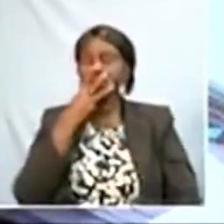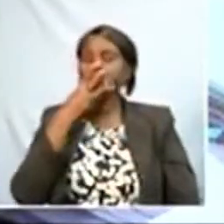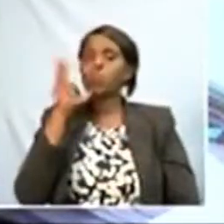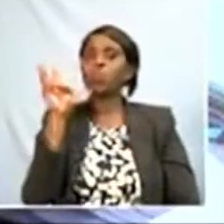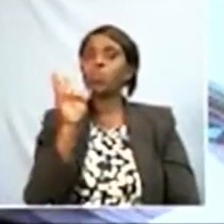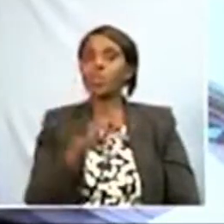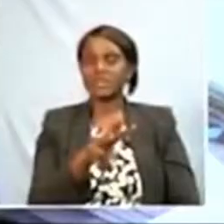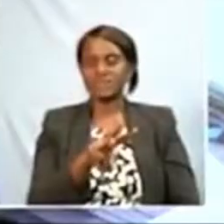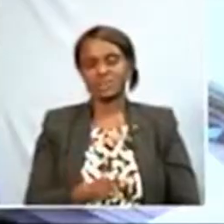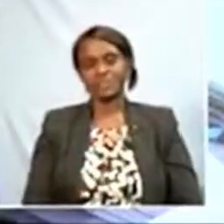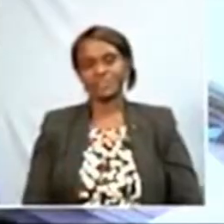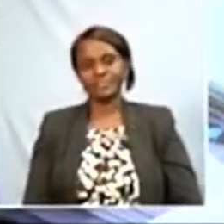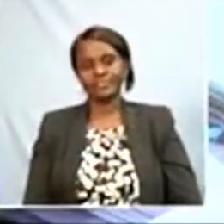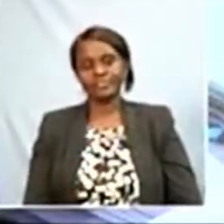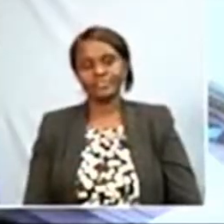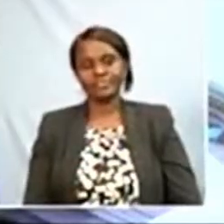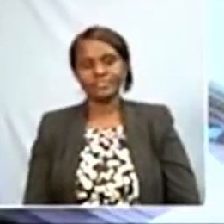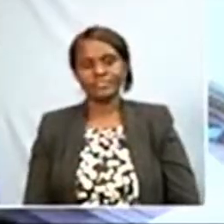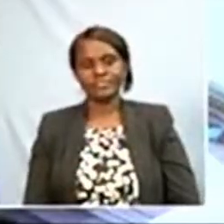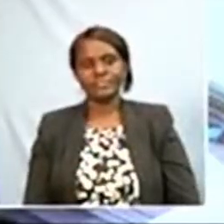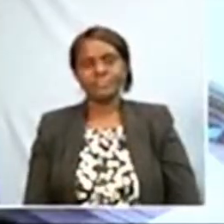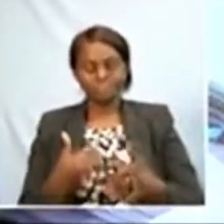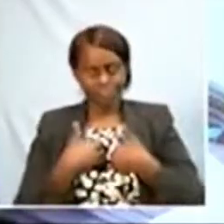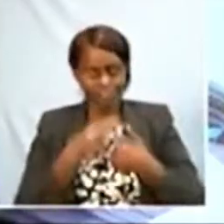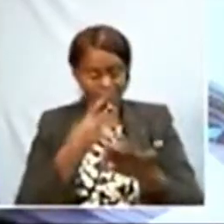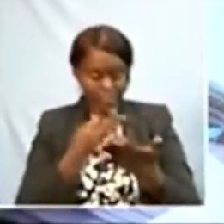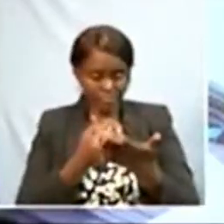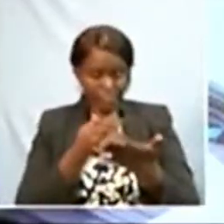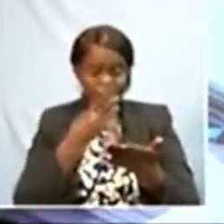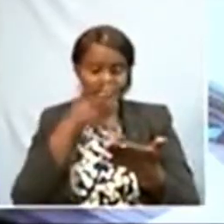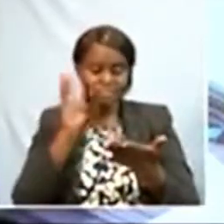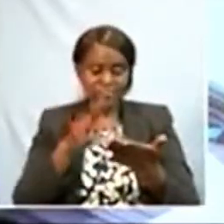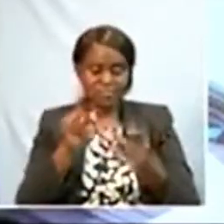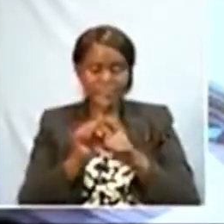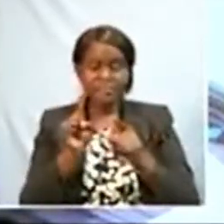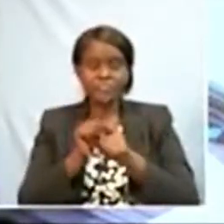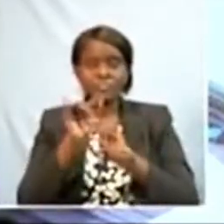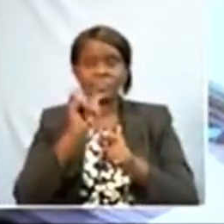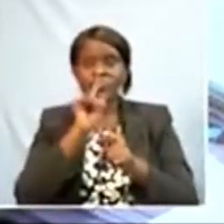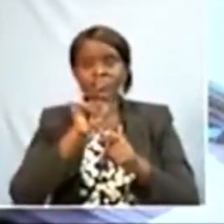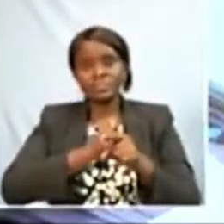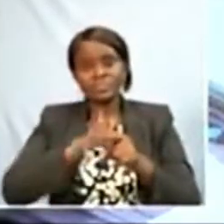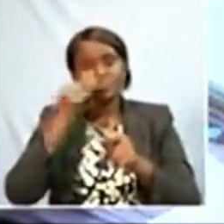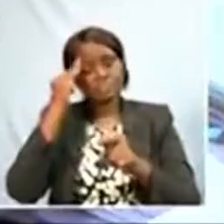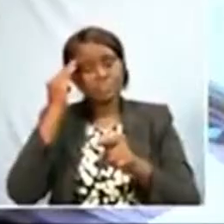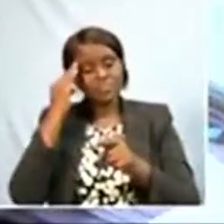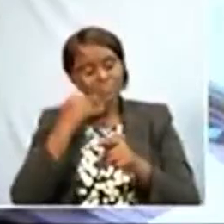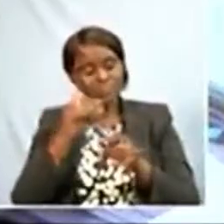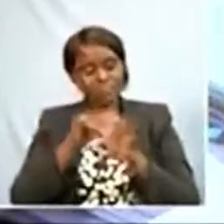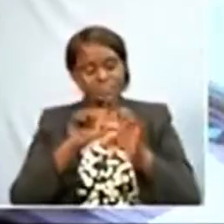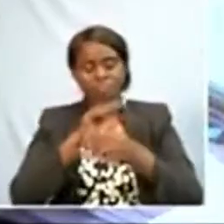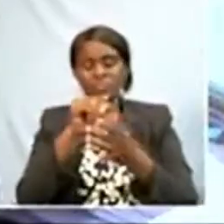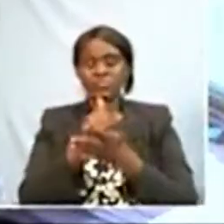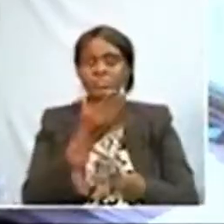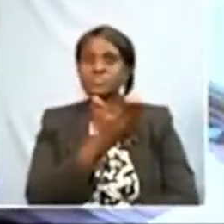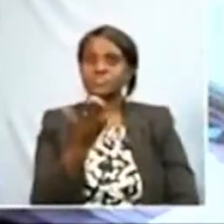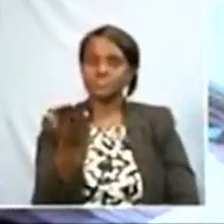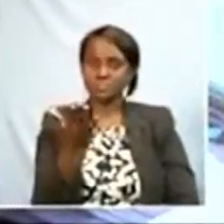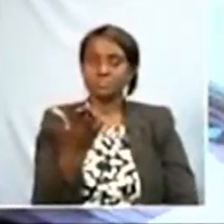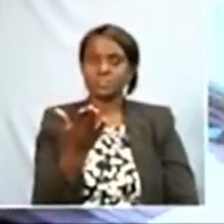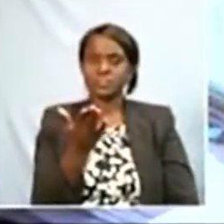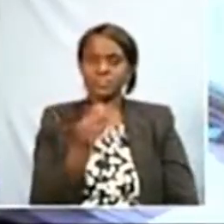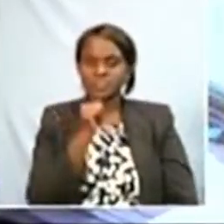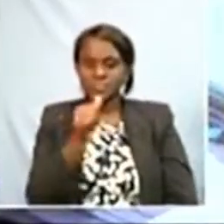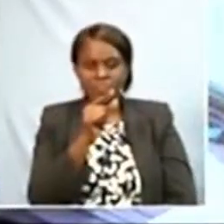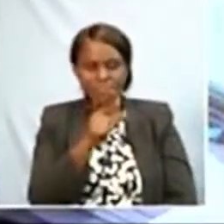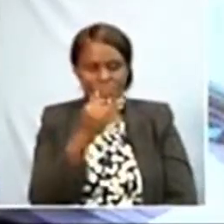worst we have come across, and it's an indictment on all of you. It's